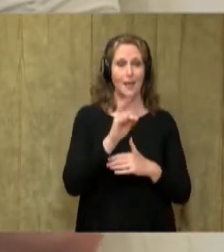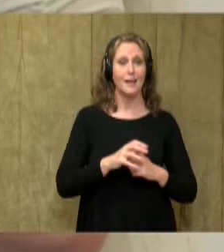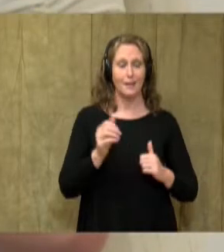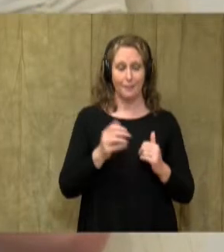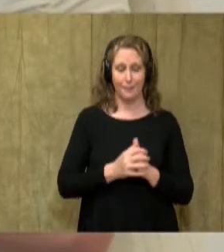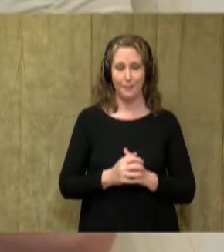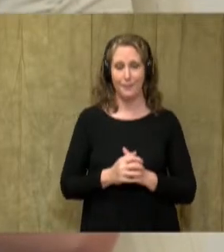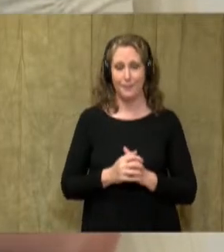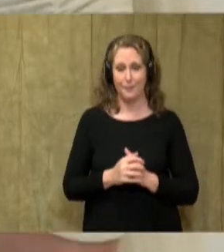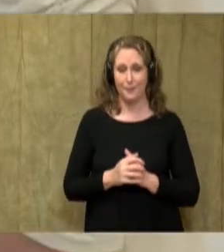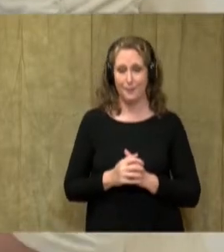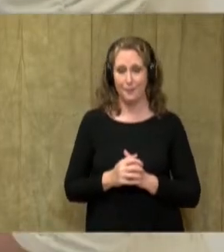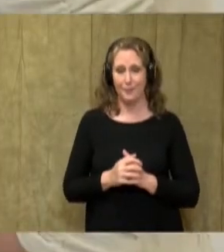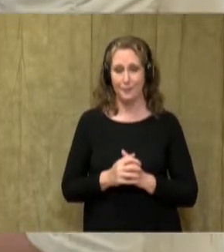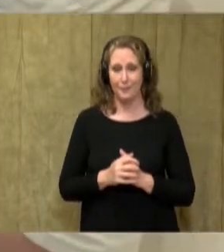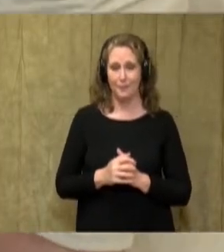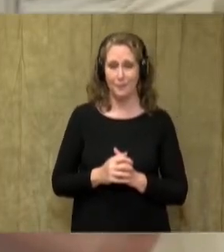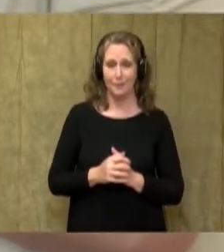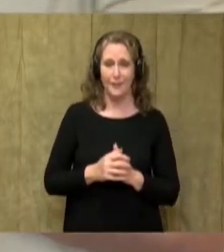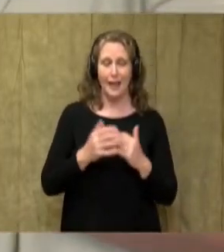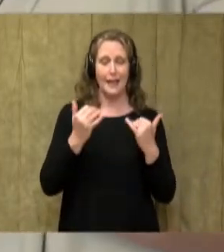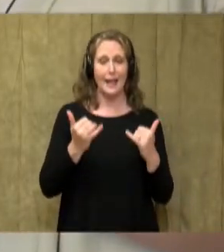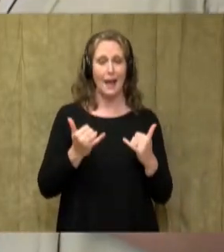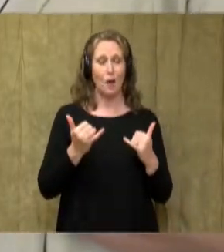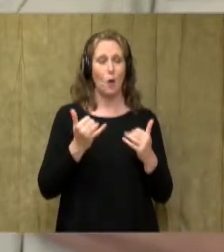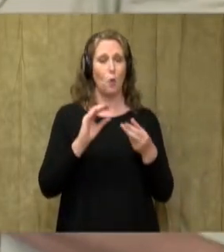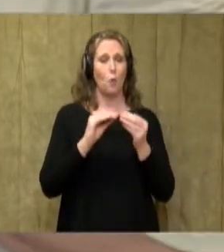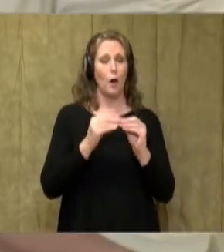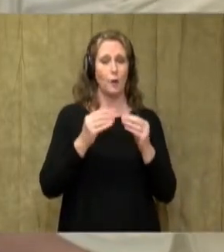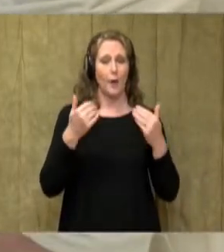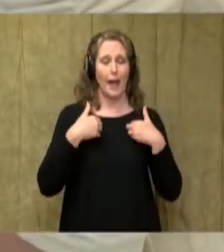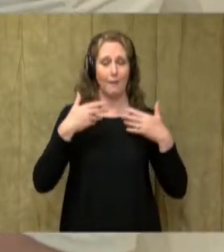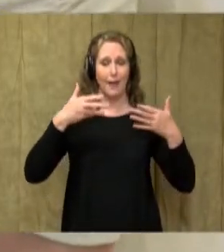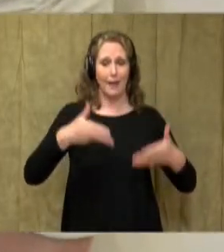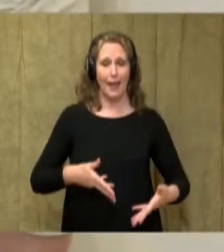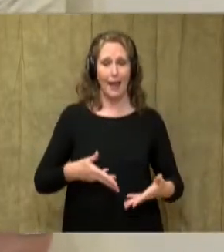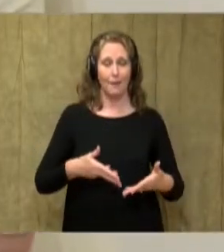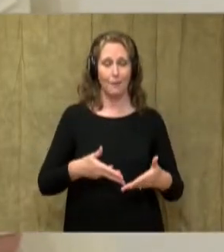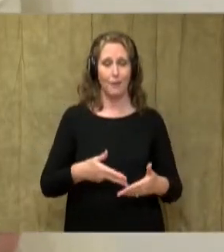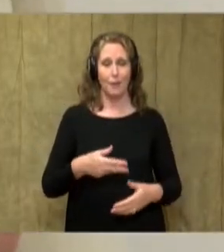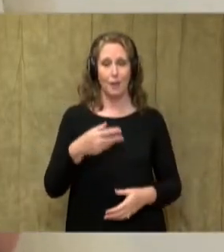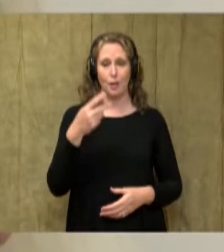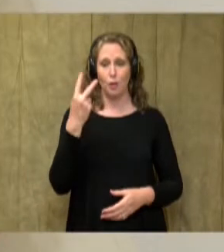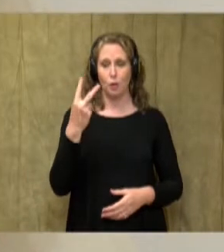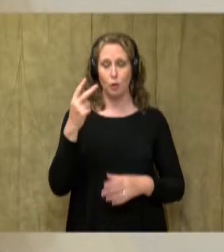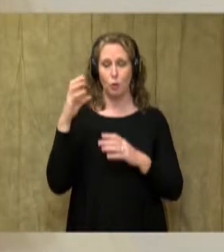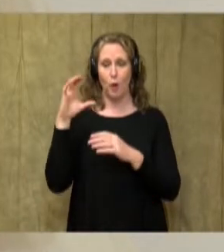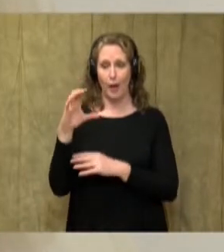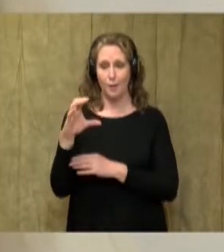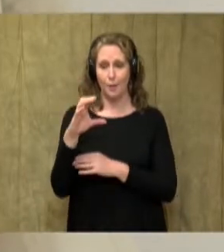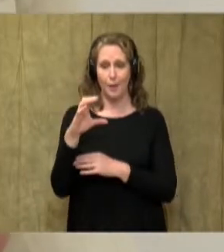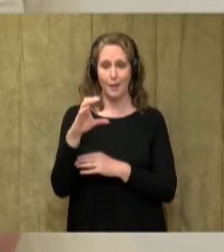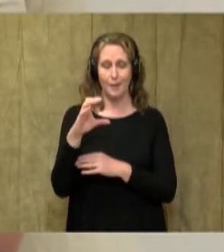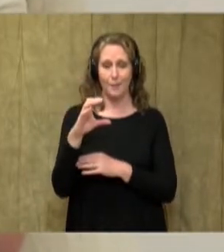4, 6, 7. So now what number do we have left? We have 2 hundreds,